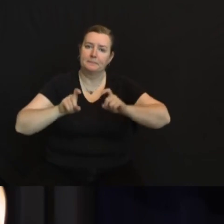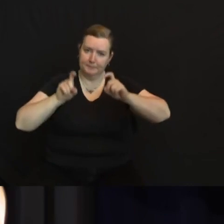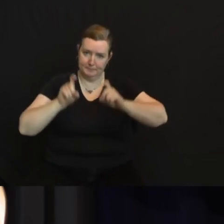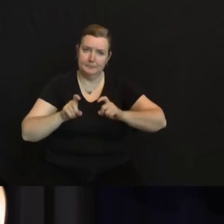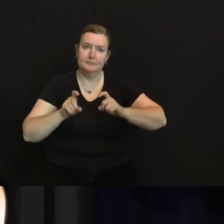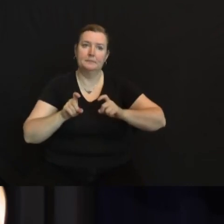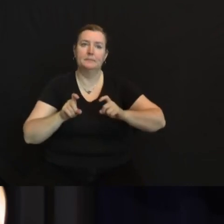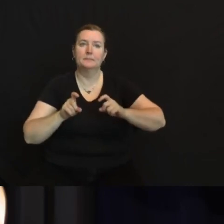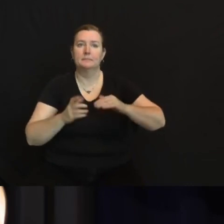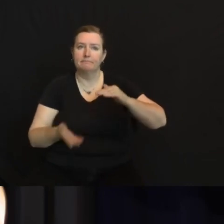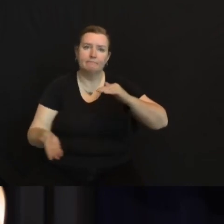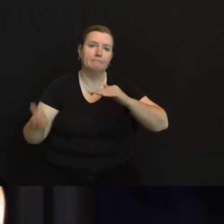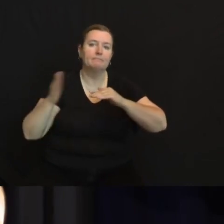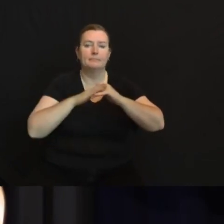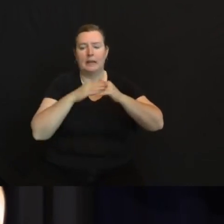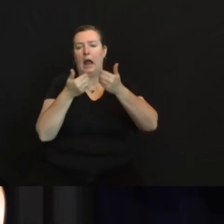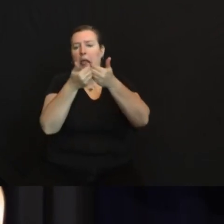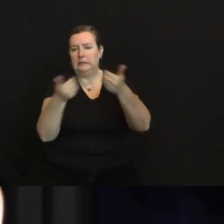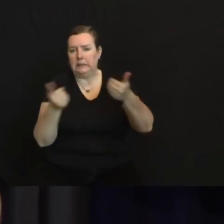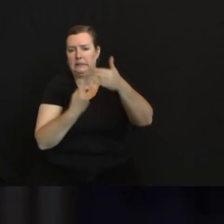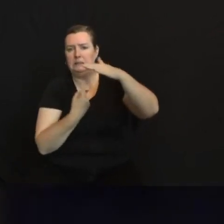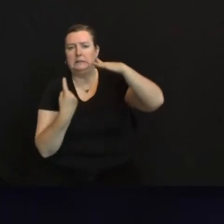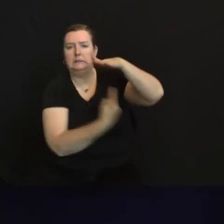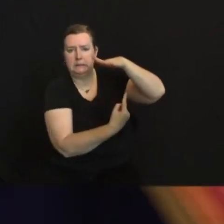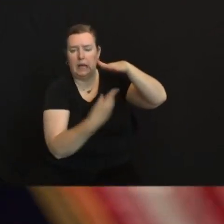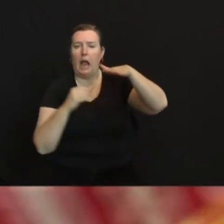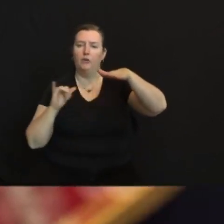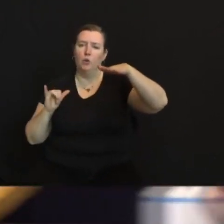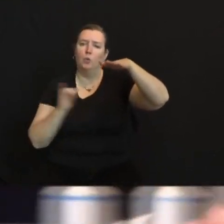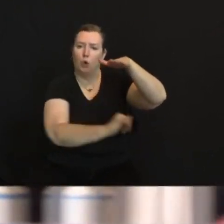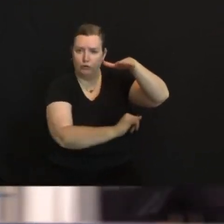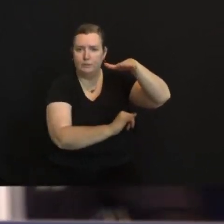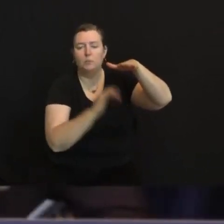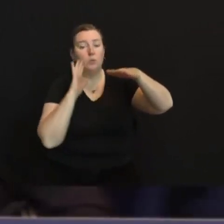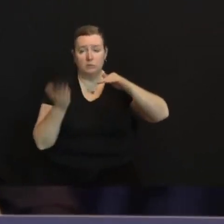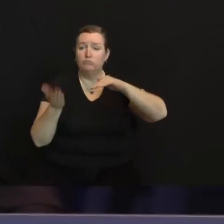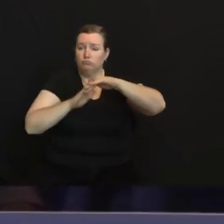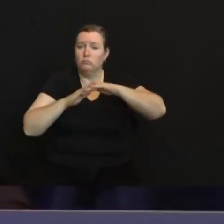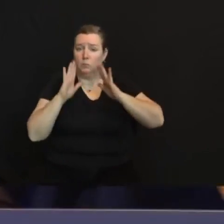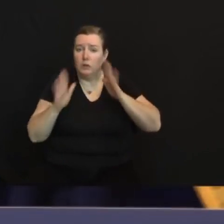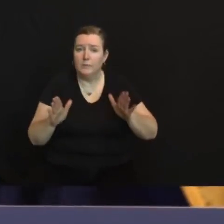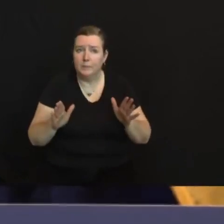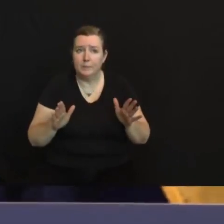and quarantine. Thank you. Matt, we'll come to you. Is that all right?